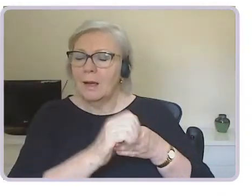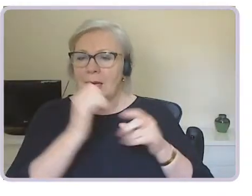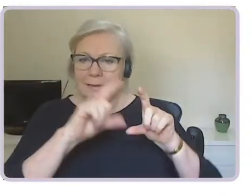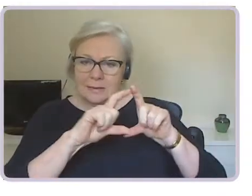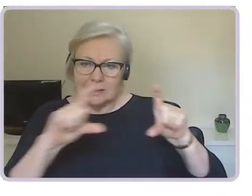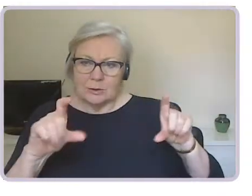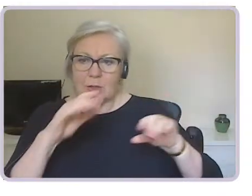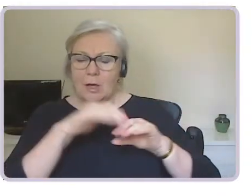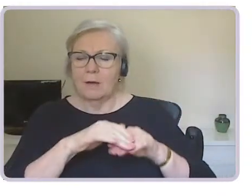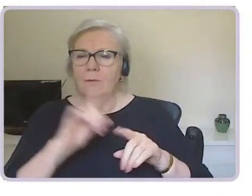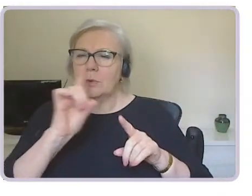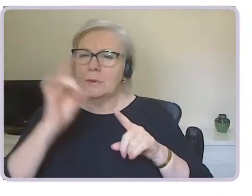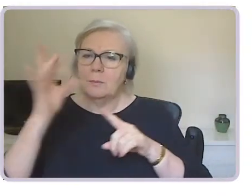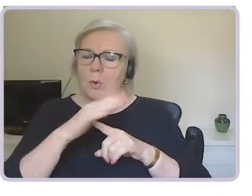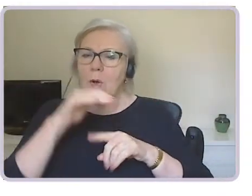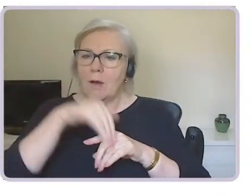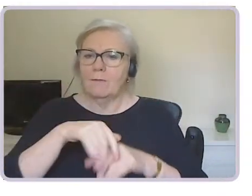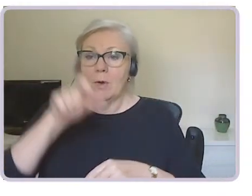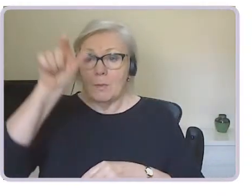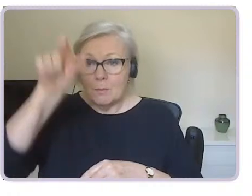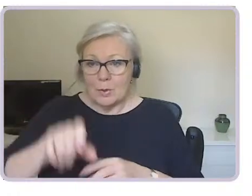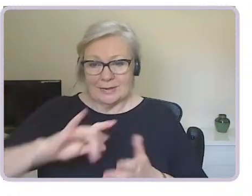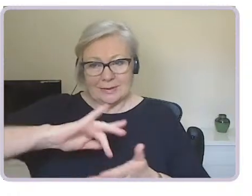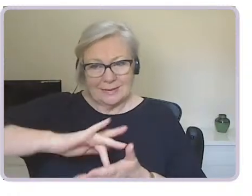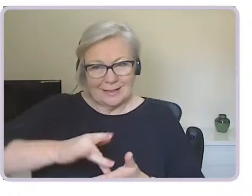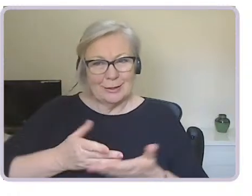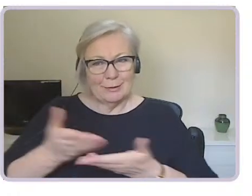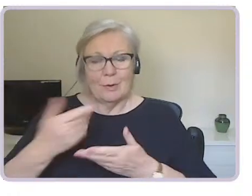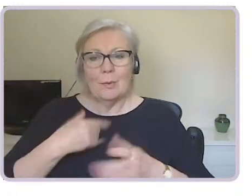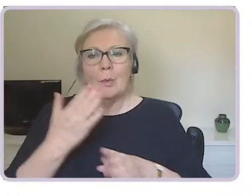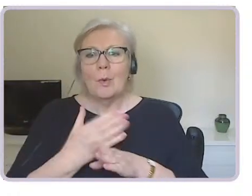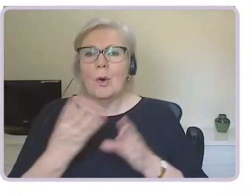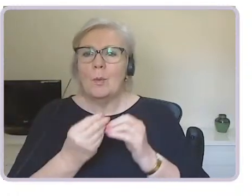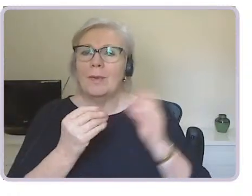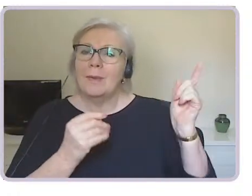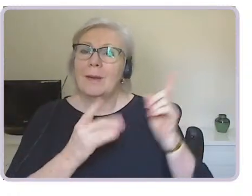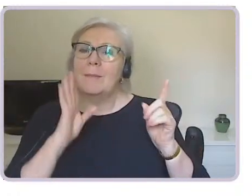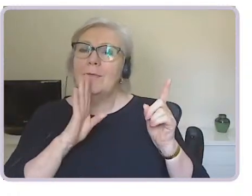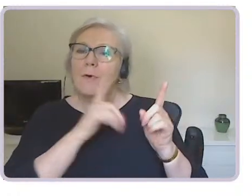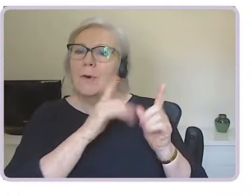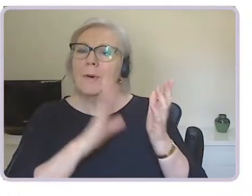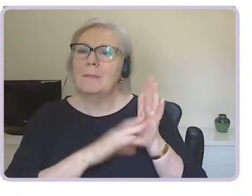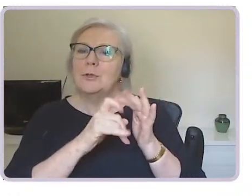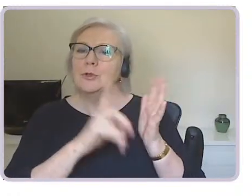person-centered conversations, and we worked with Michelle Villeneuve on this. Thanks, Michelle.